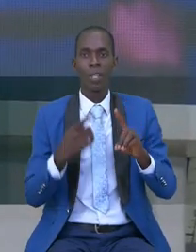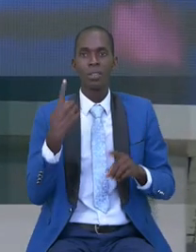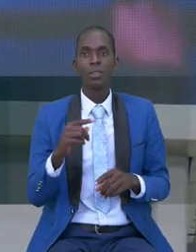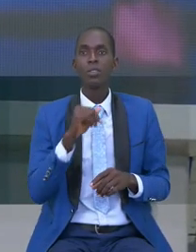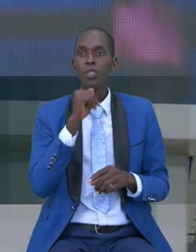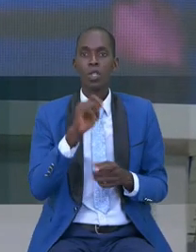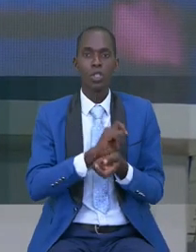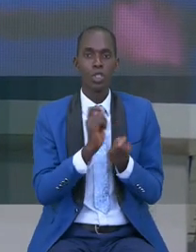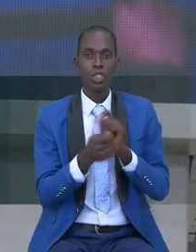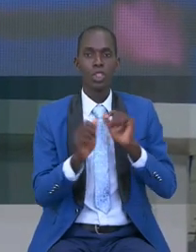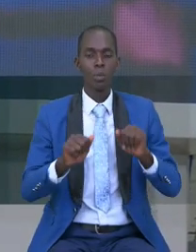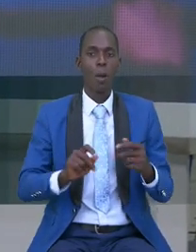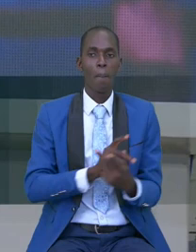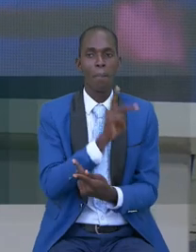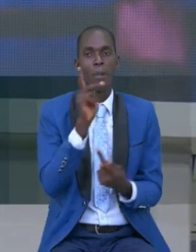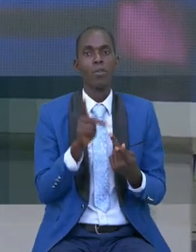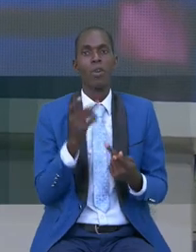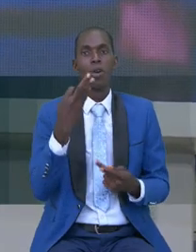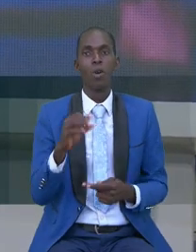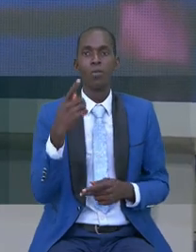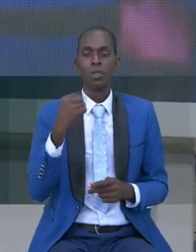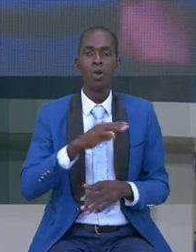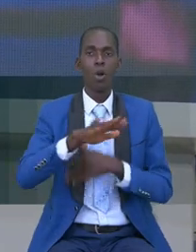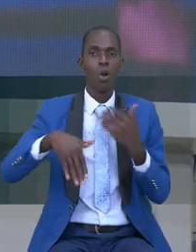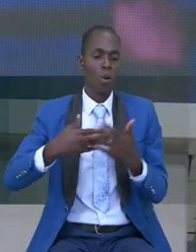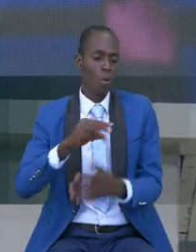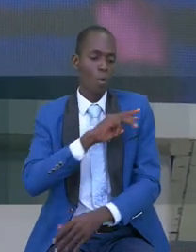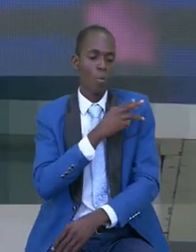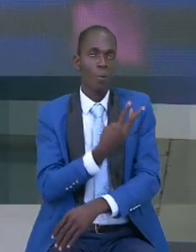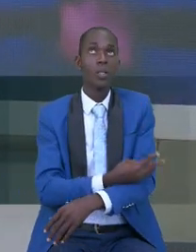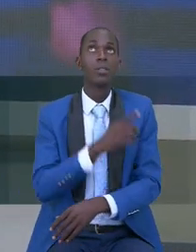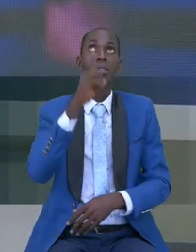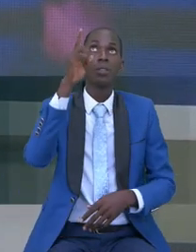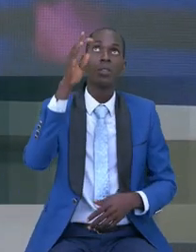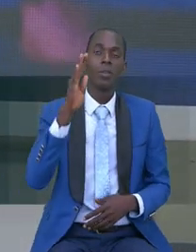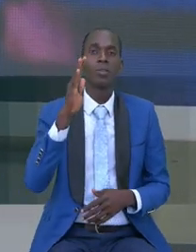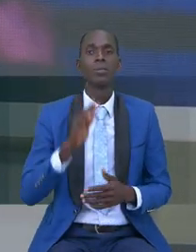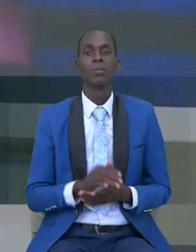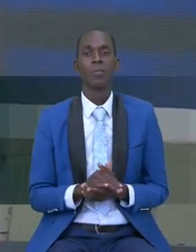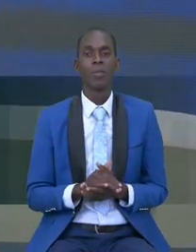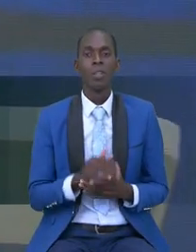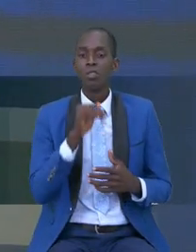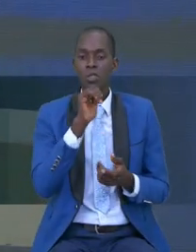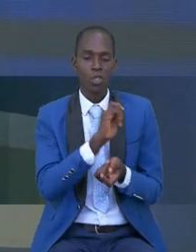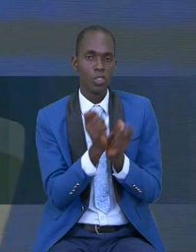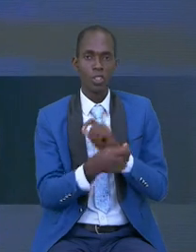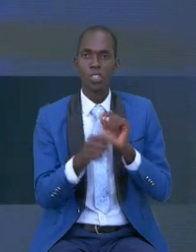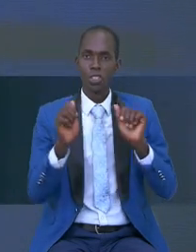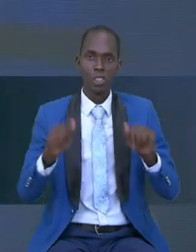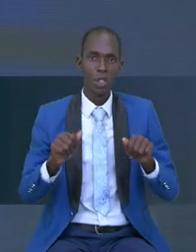unchangeable perfection of the Almighty God.